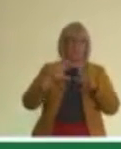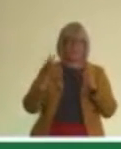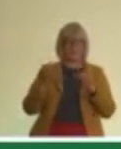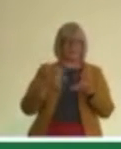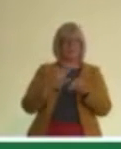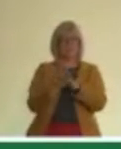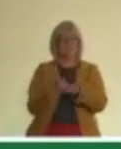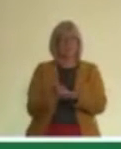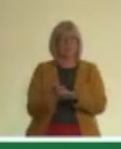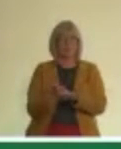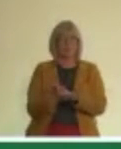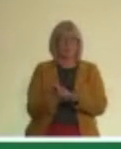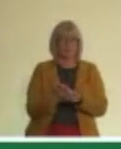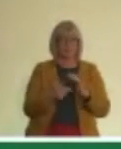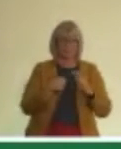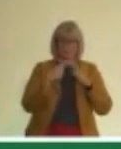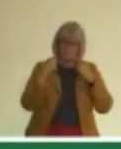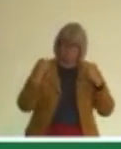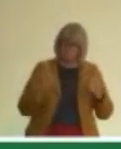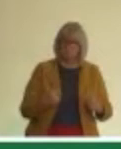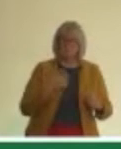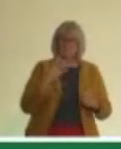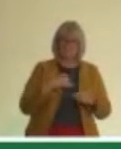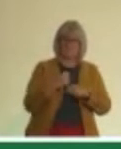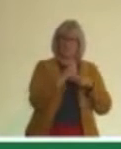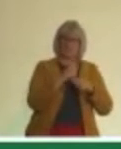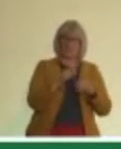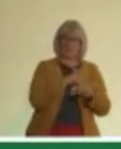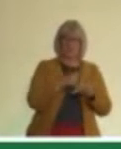saying we need a general election now.